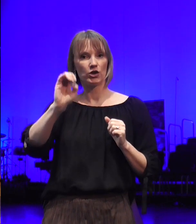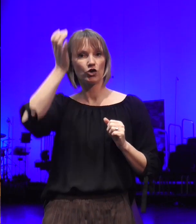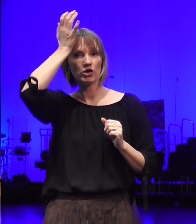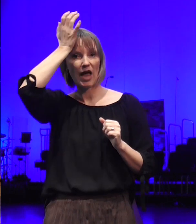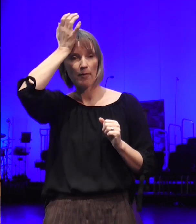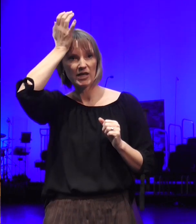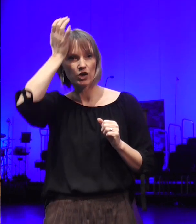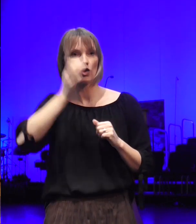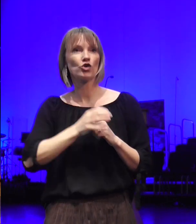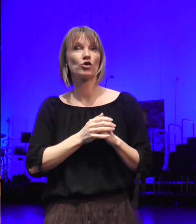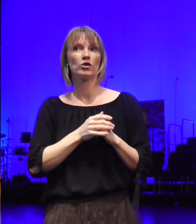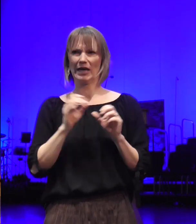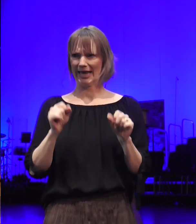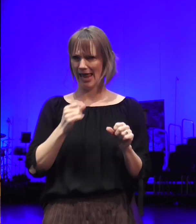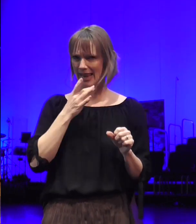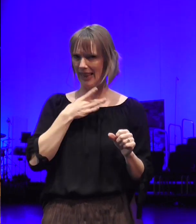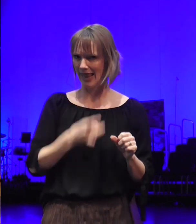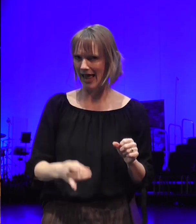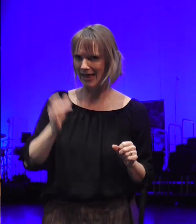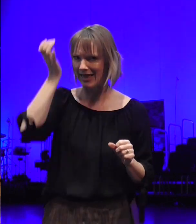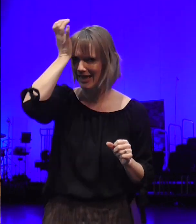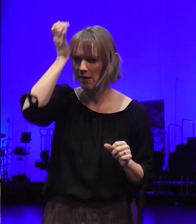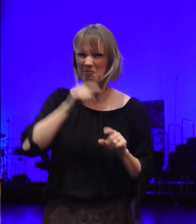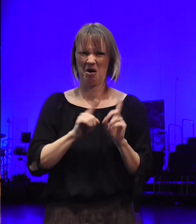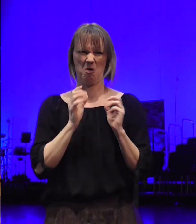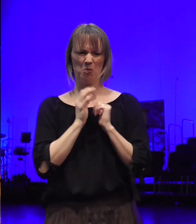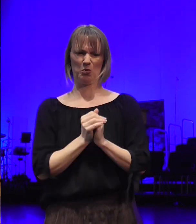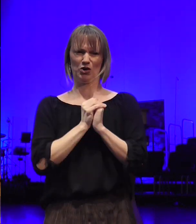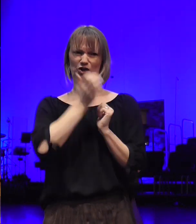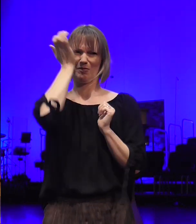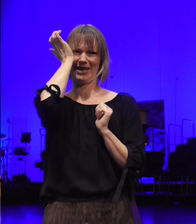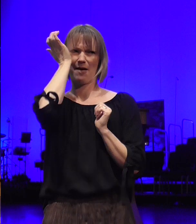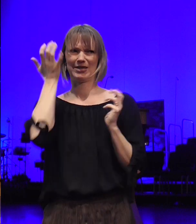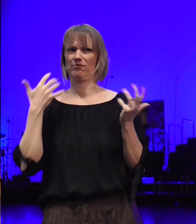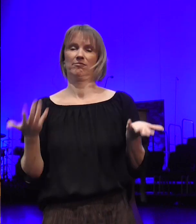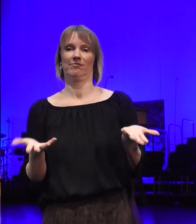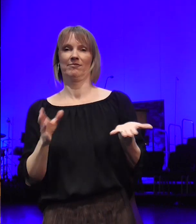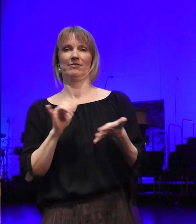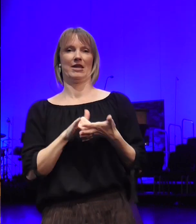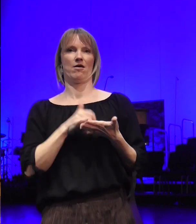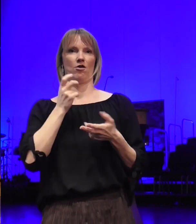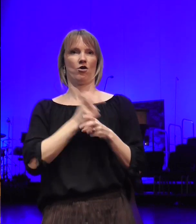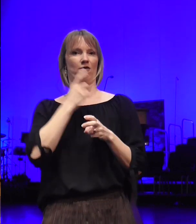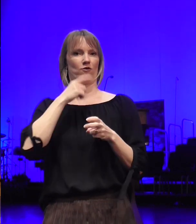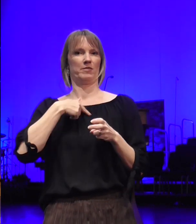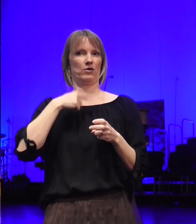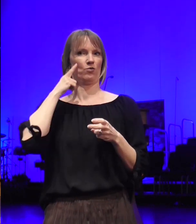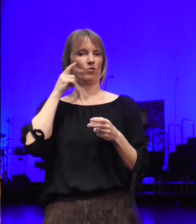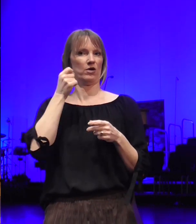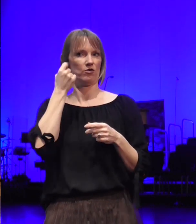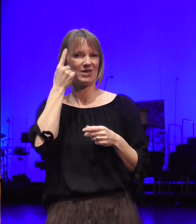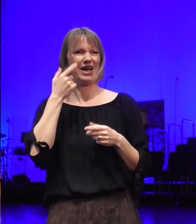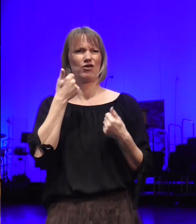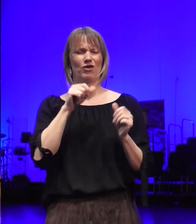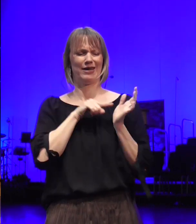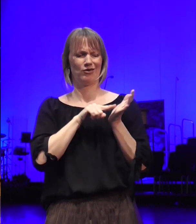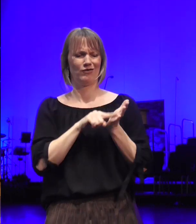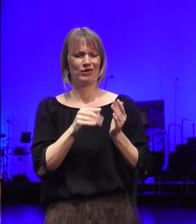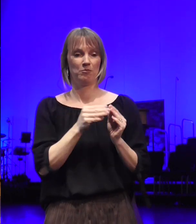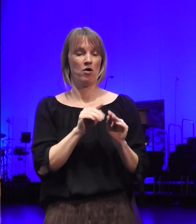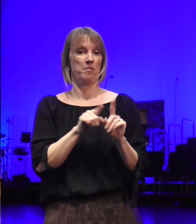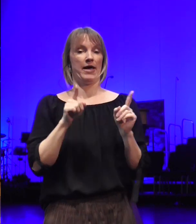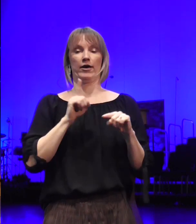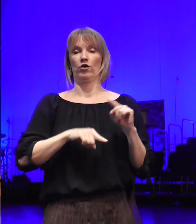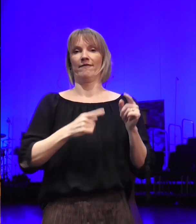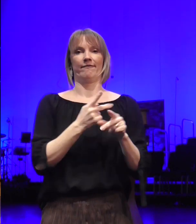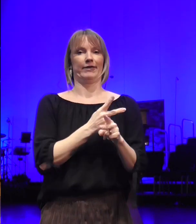Cabbage. I know you can like cabbage, but worship cabbage? That was a hard one to understand. I tried to dig more into that one. I couldn't figure it